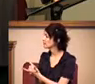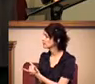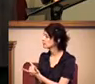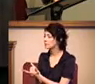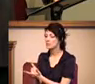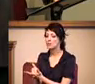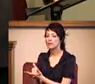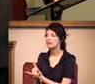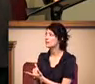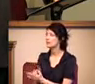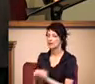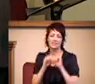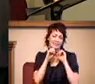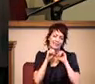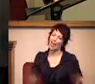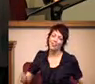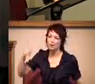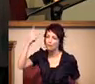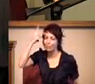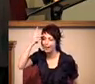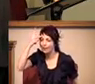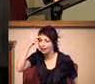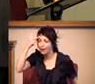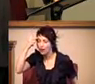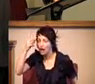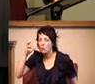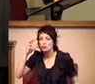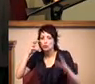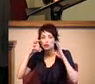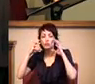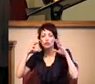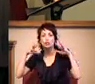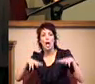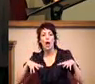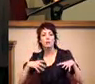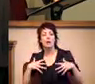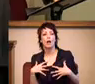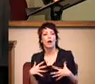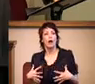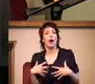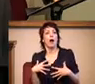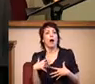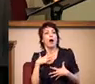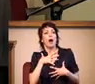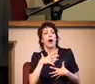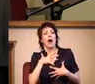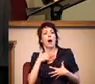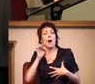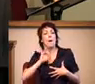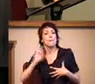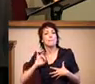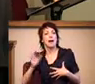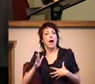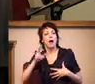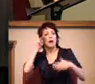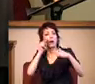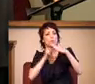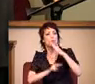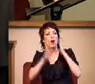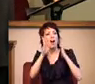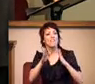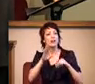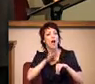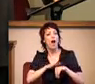There's nothing political in that statement. I was astounded. My breath was taken away. I'm like, oh my God, a prophet on this